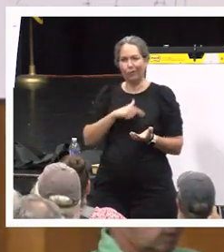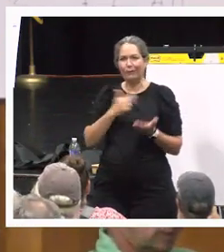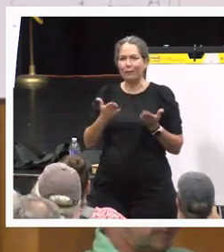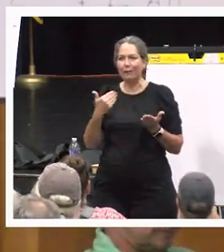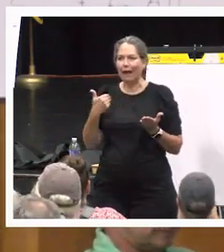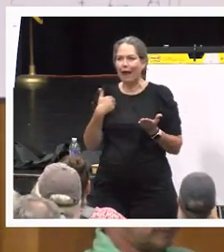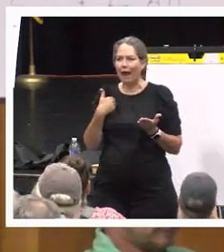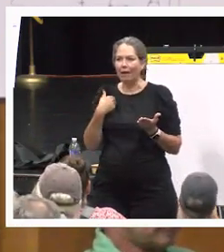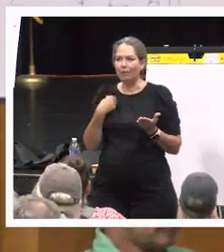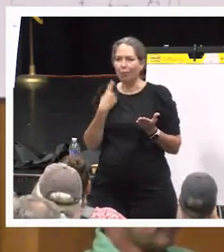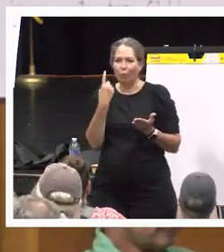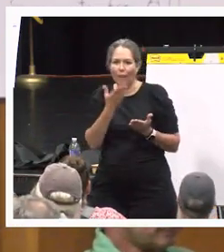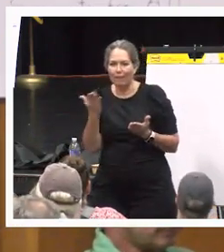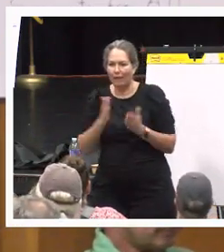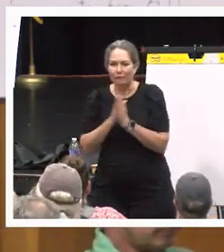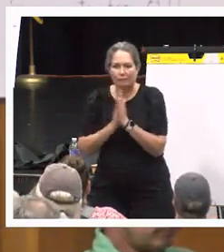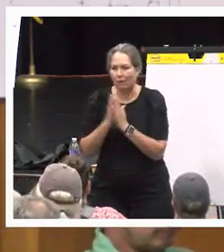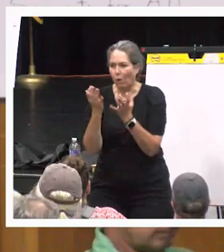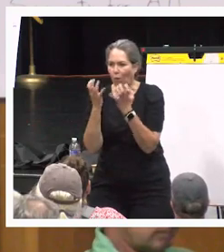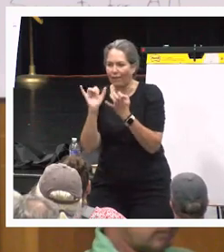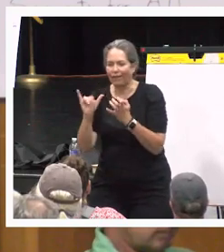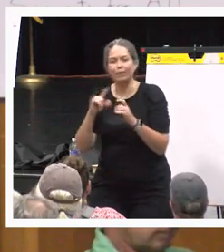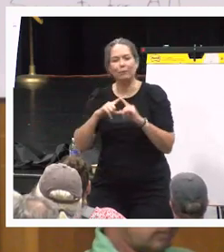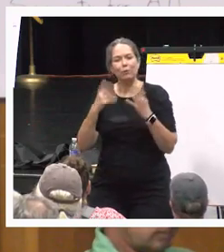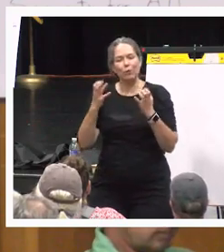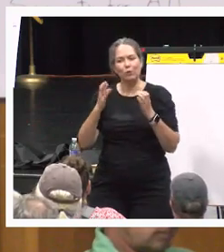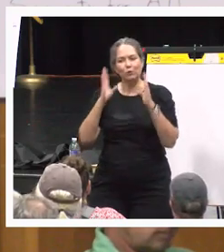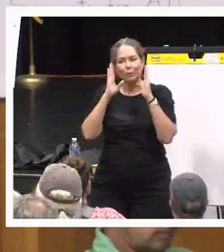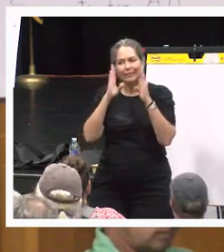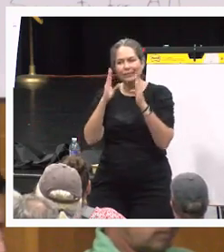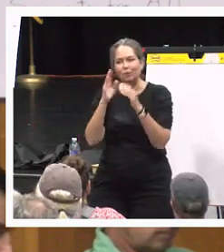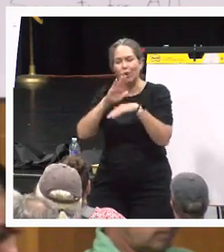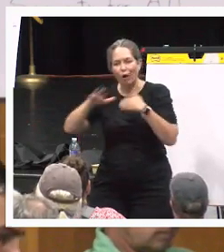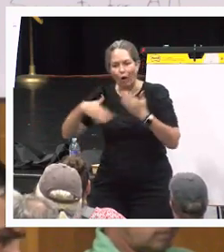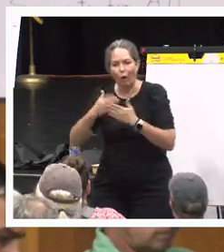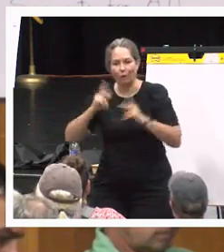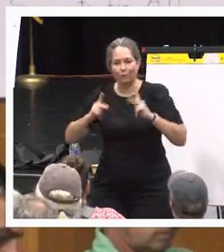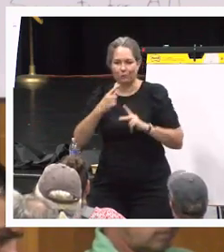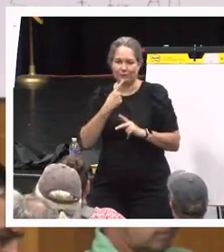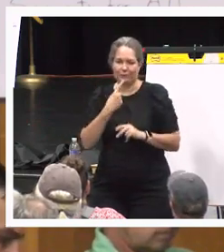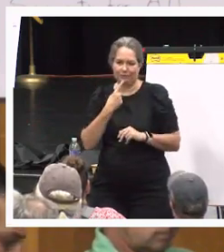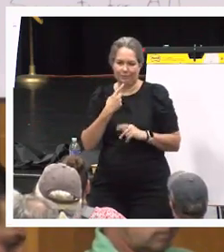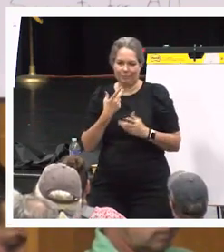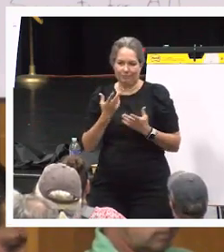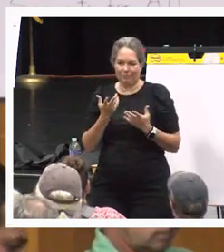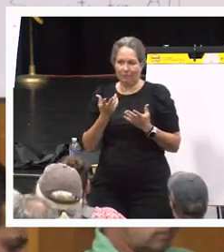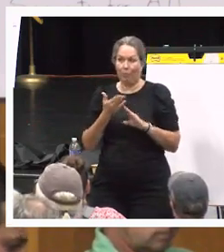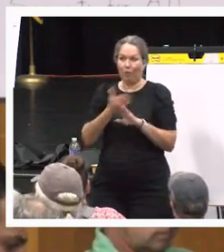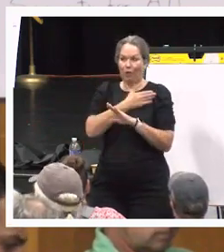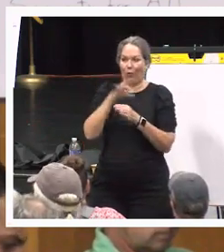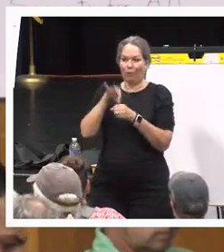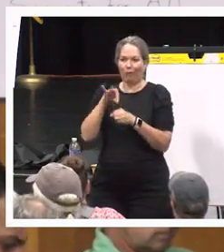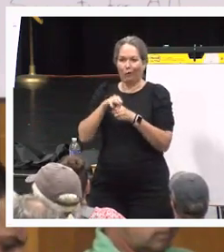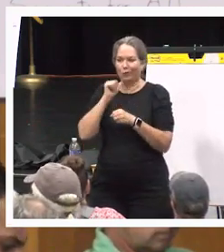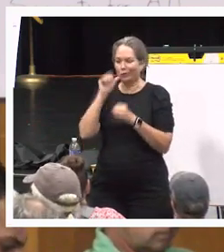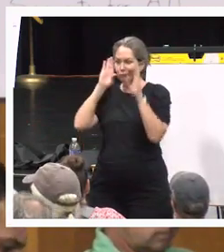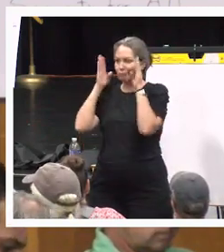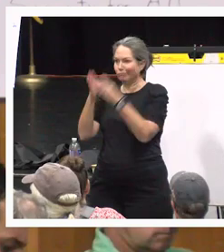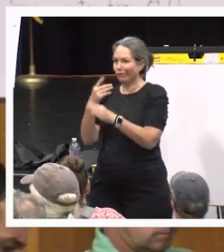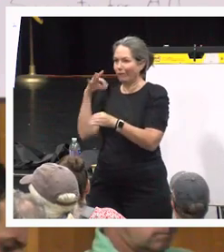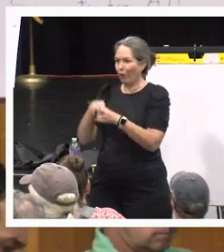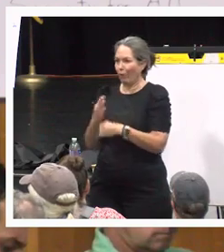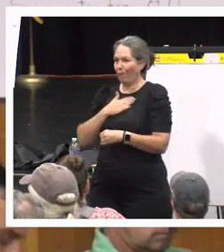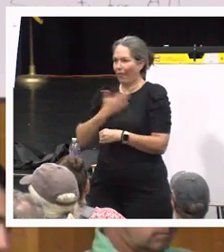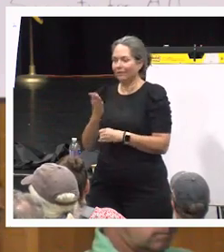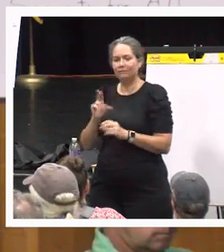maybe, but we really want to pay attention to what everyone else is thinking, okay? Before we go and vote for the thing that we want. So